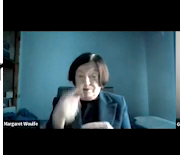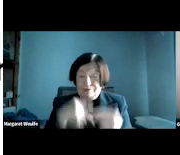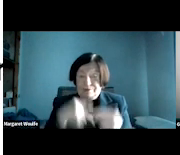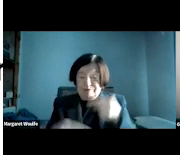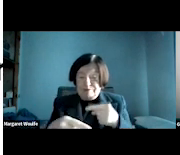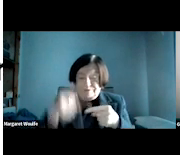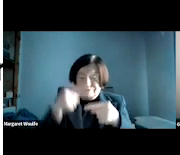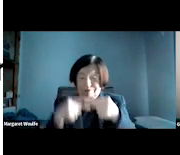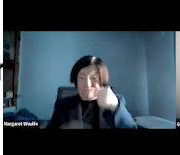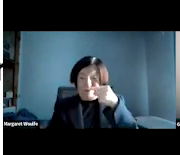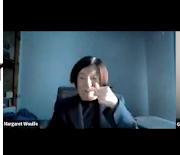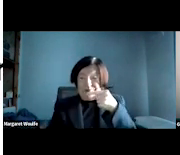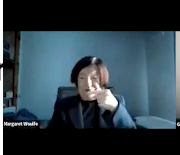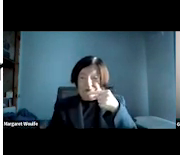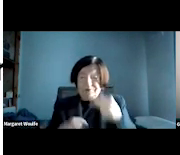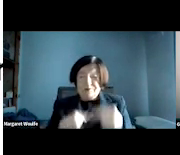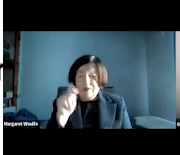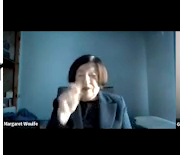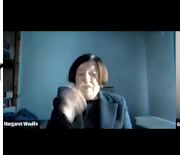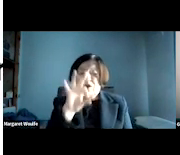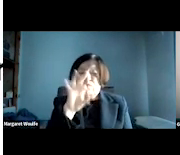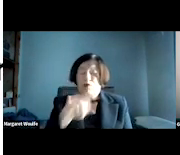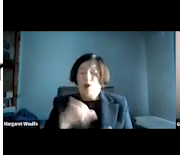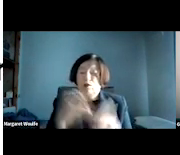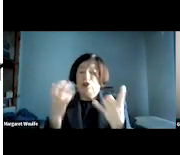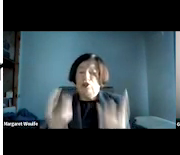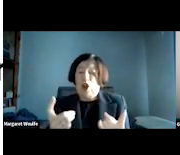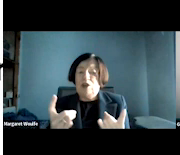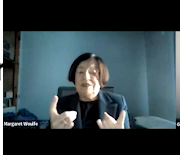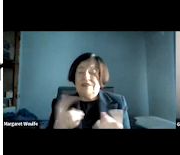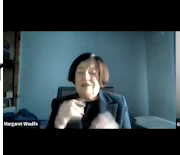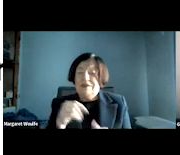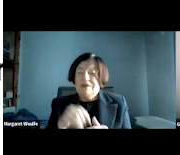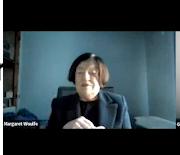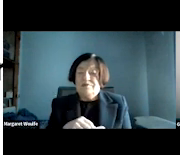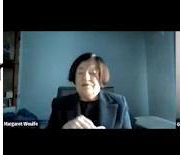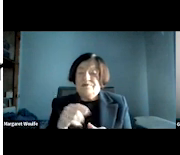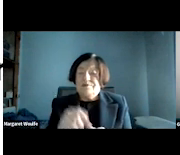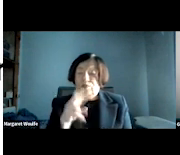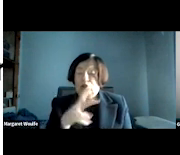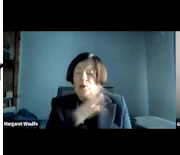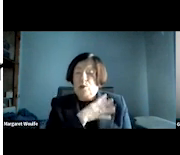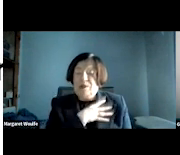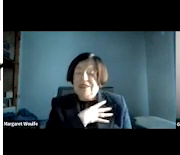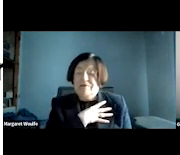we have Tom Gray, who chairs the subcommittee